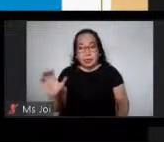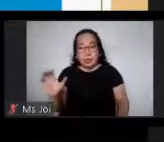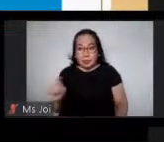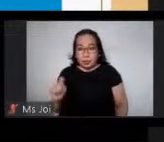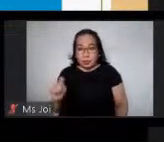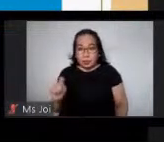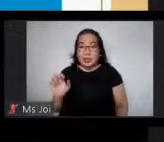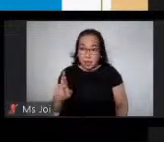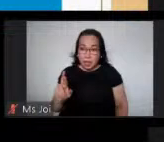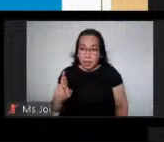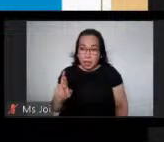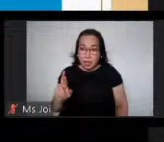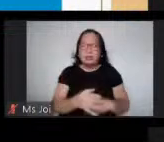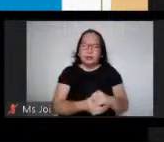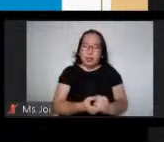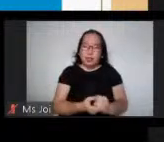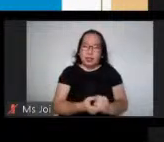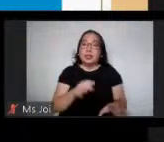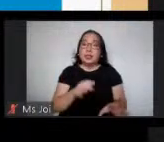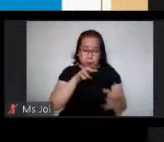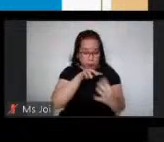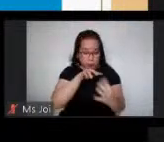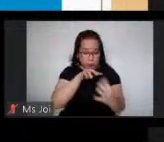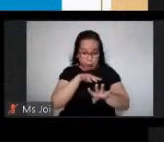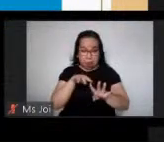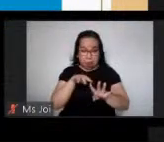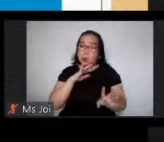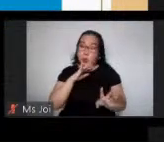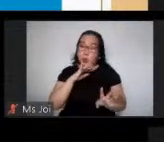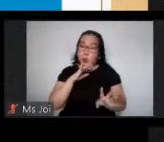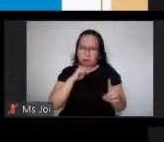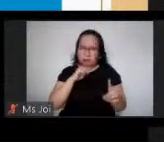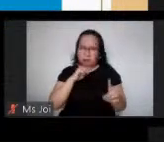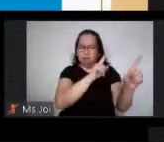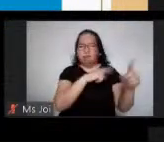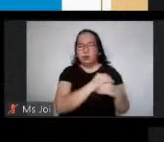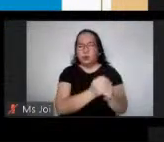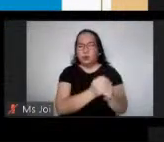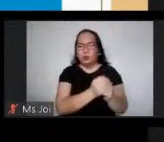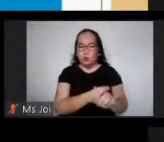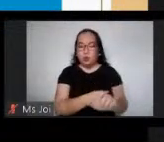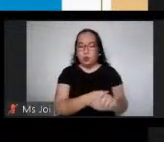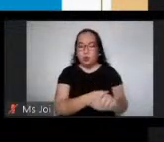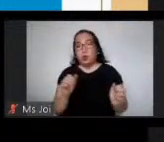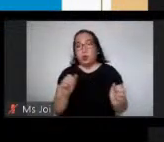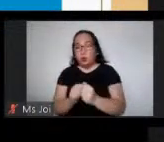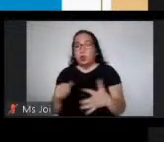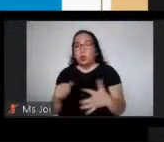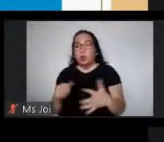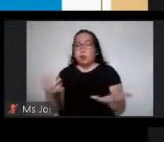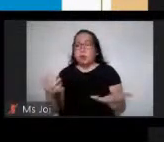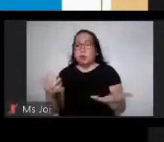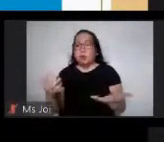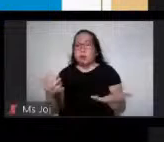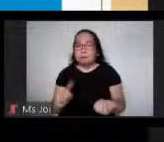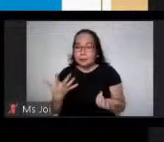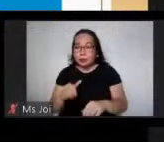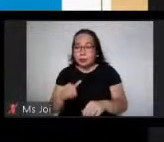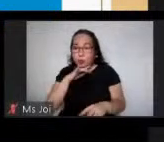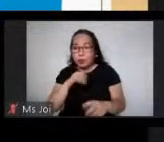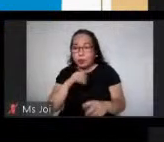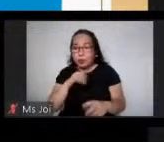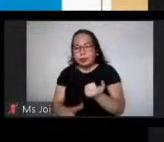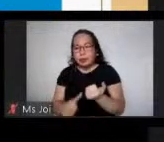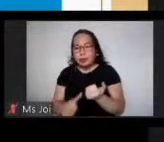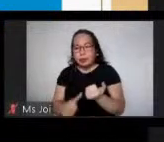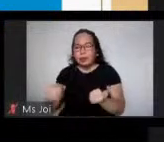natin, maghugas ng kamay. Handling animals or animal waste. Yung mga important na this